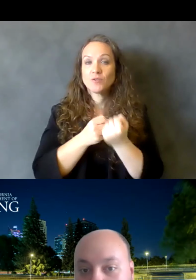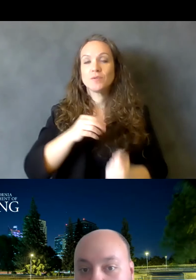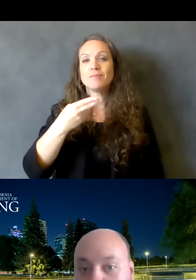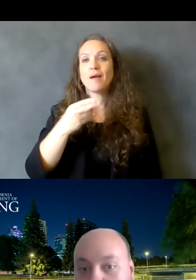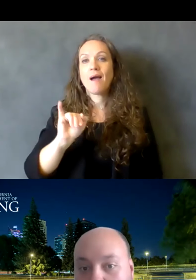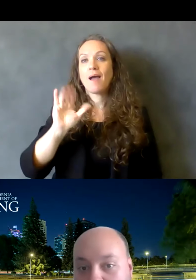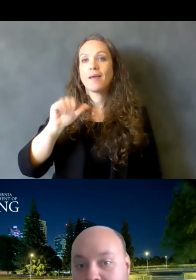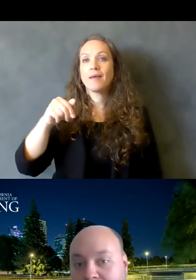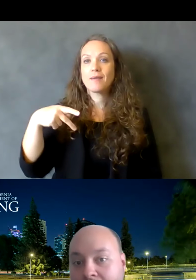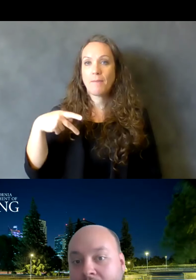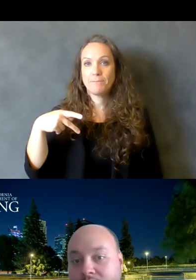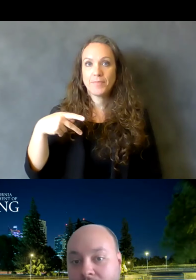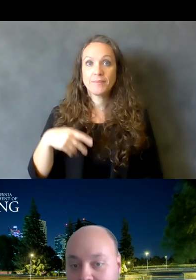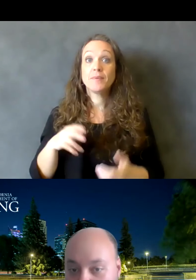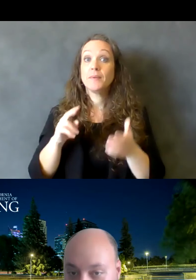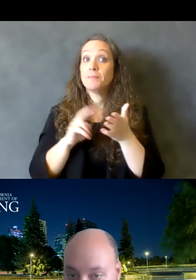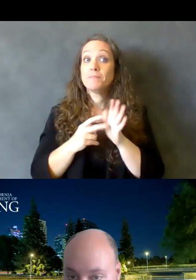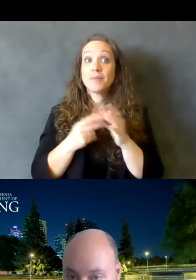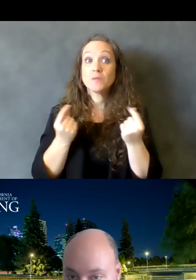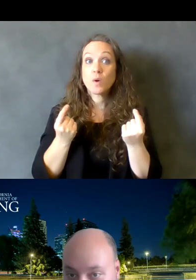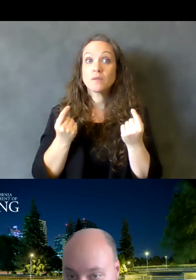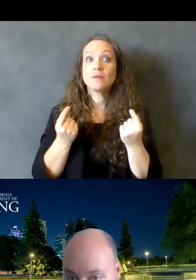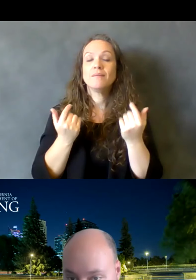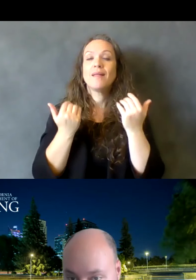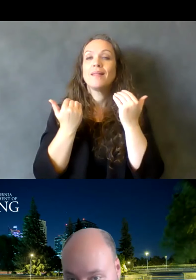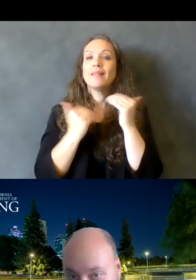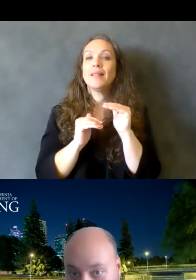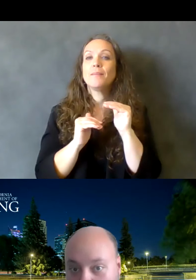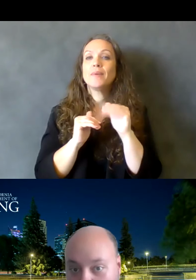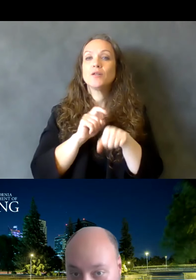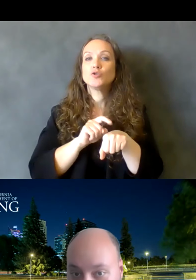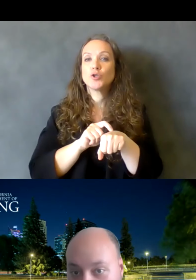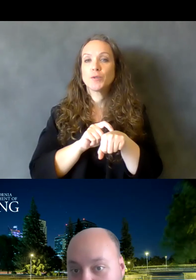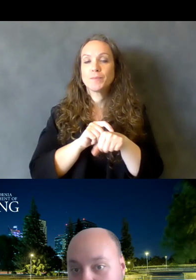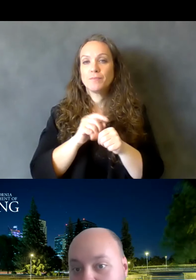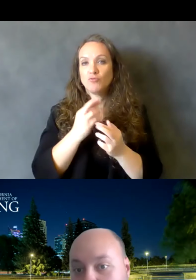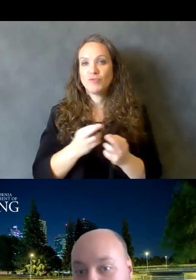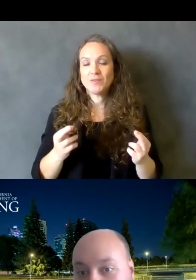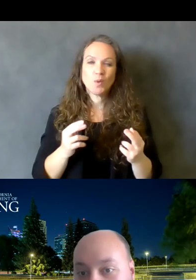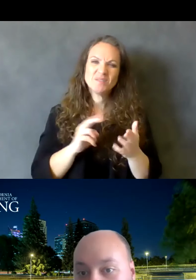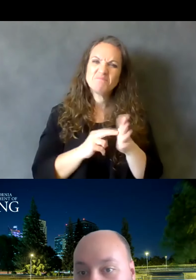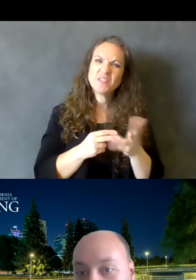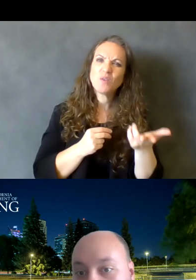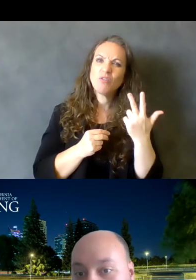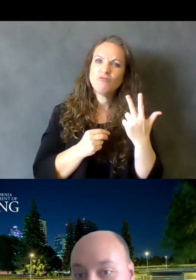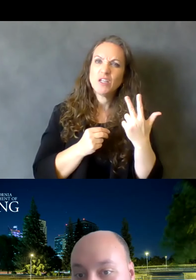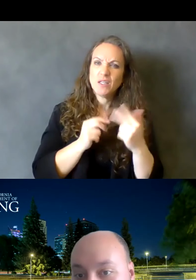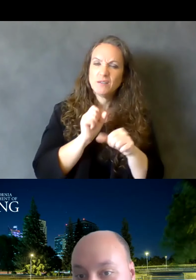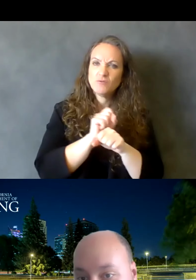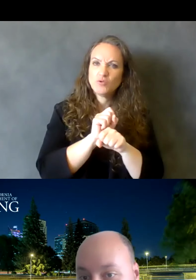proposal, which provides limited term resources for 2 years, including 3 positions,